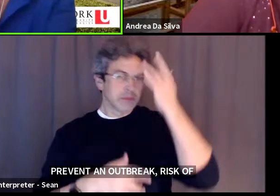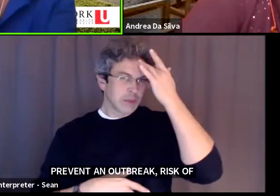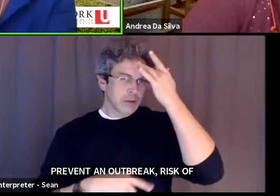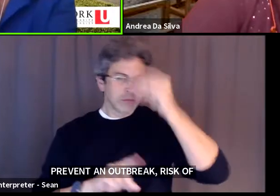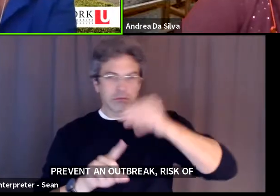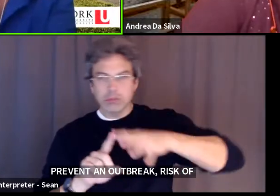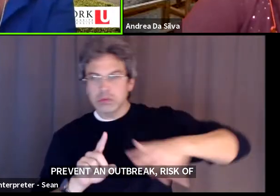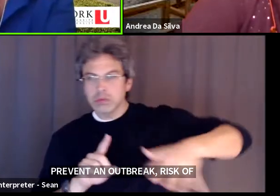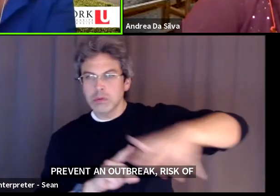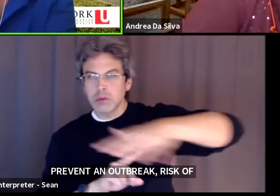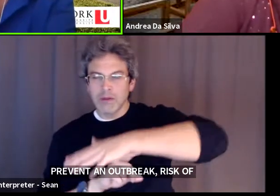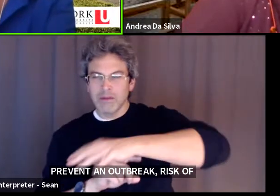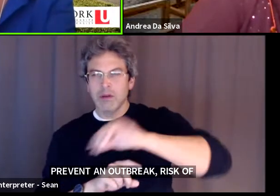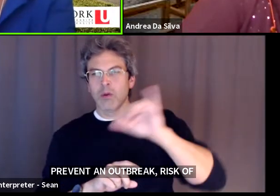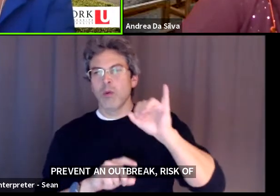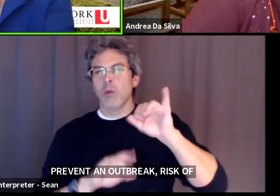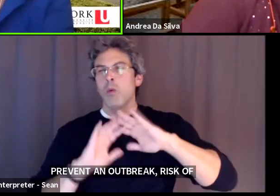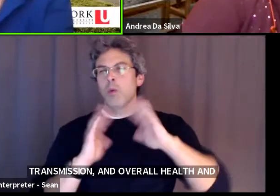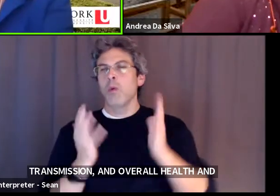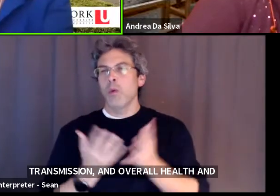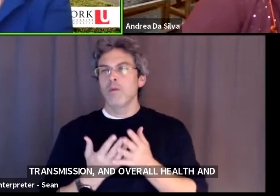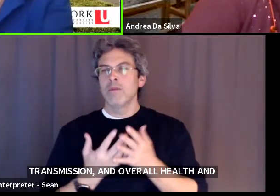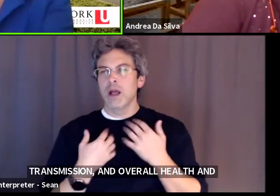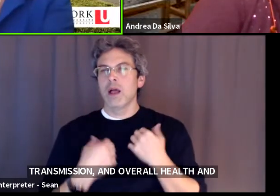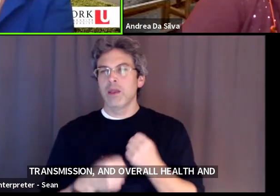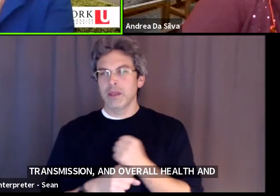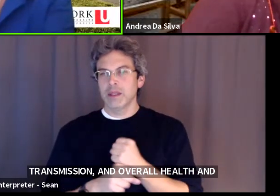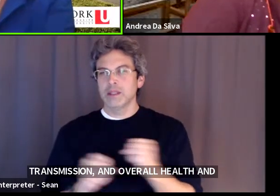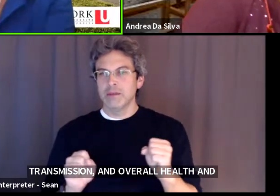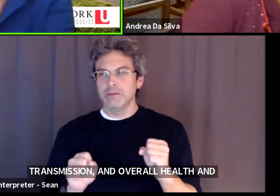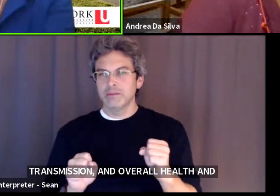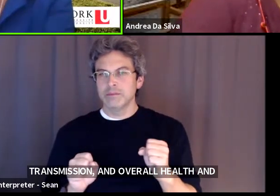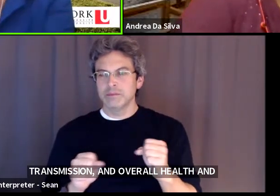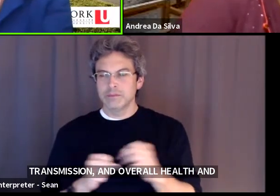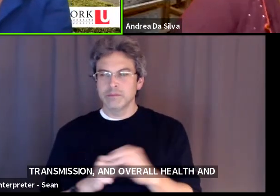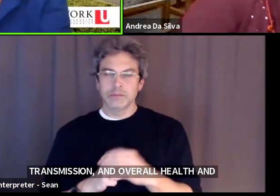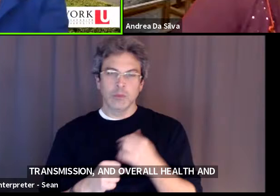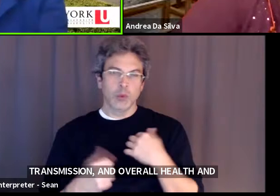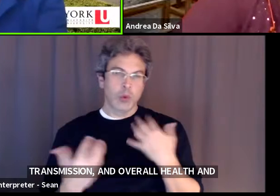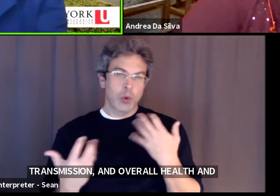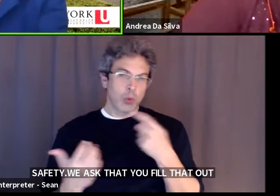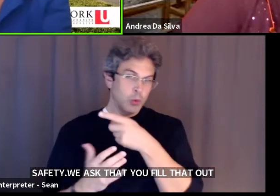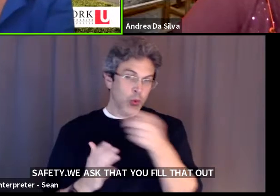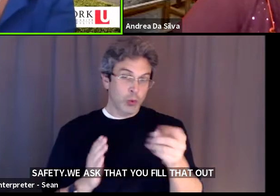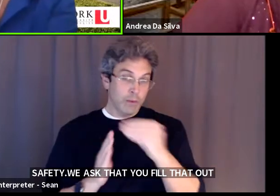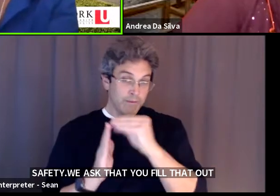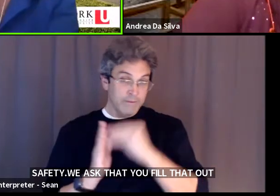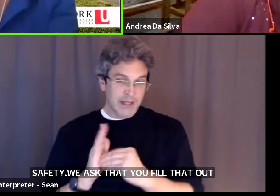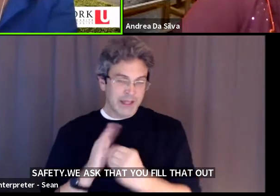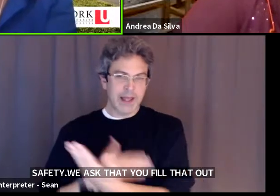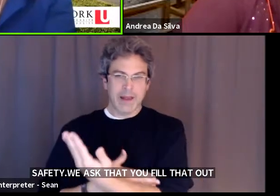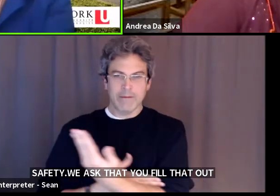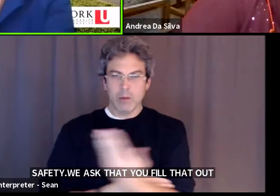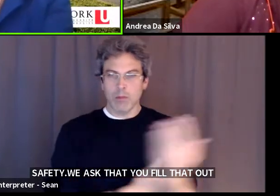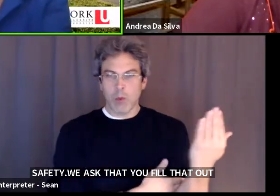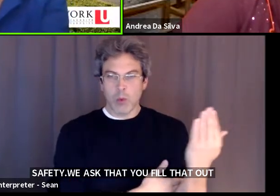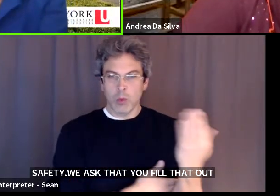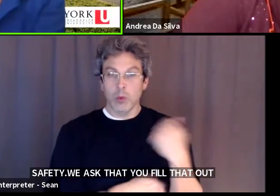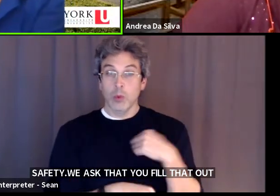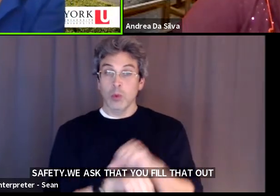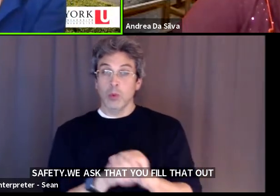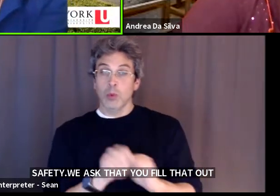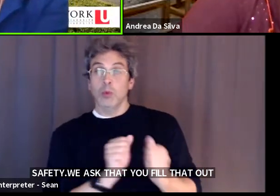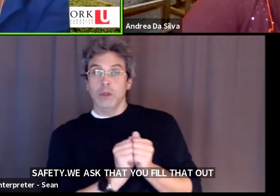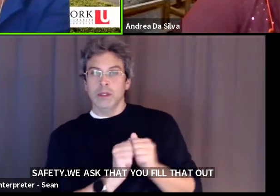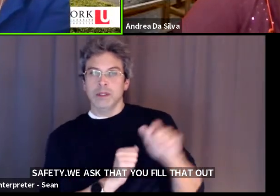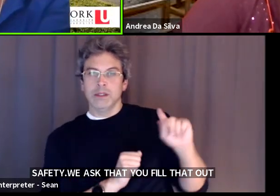We ask that you fill that out every morning, and we work alongside public health.